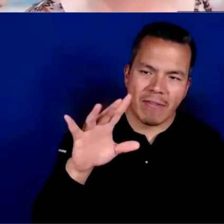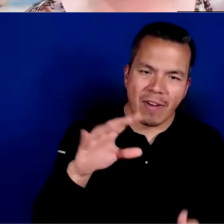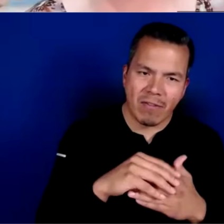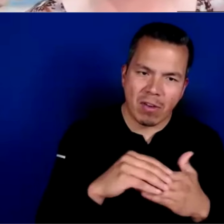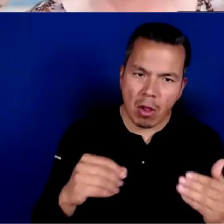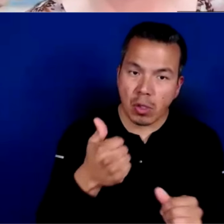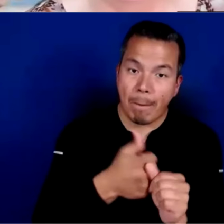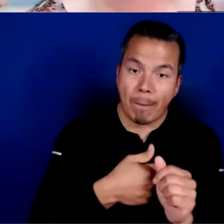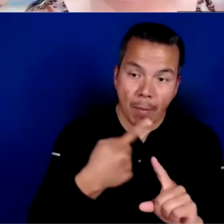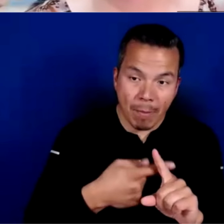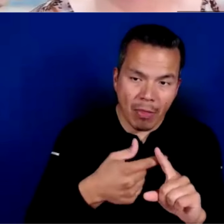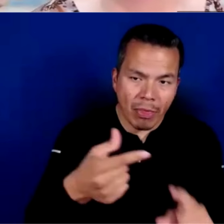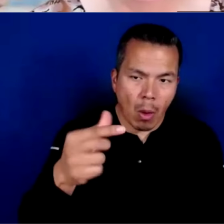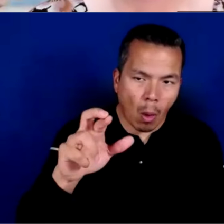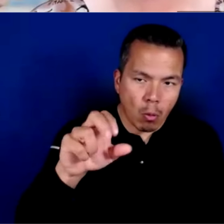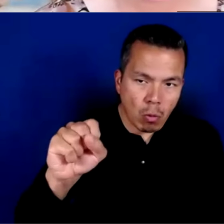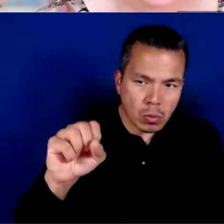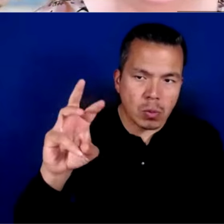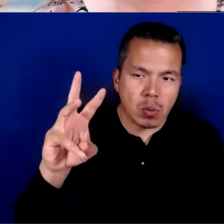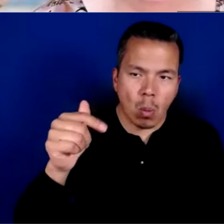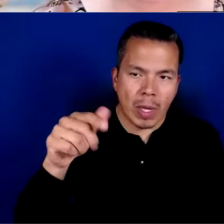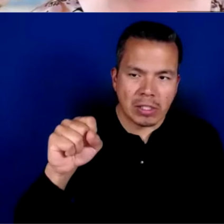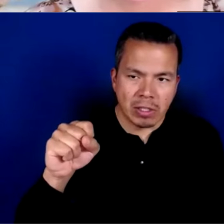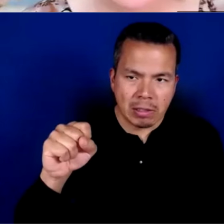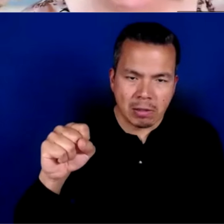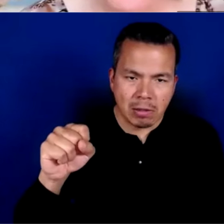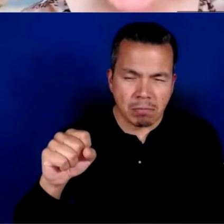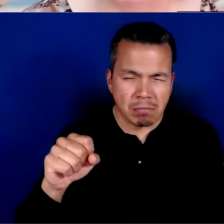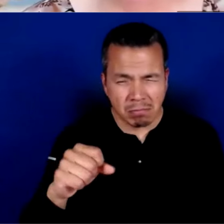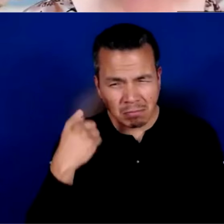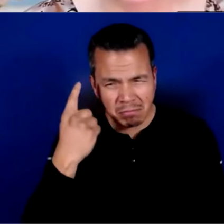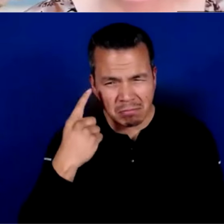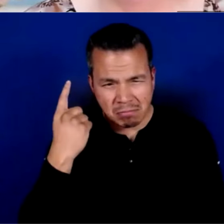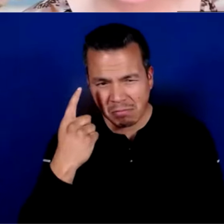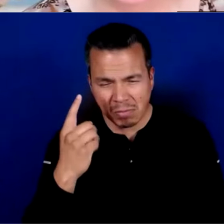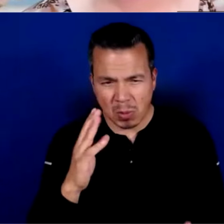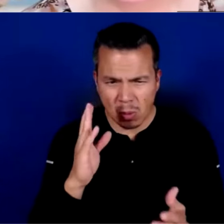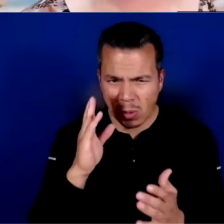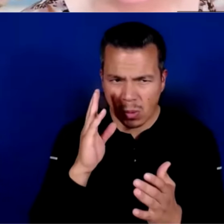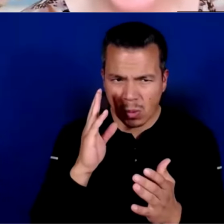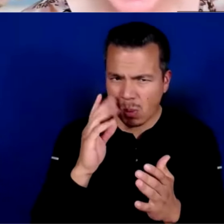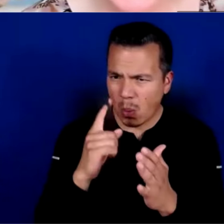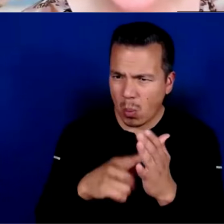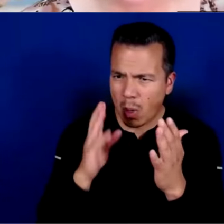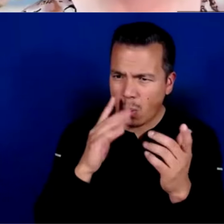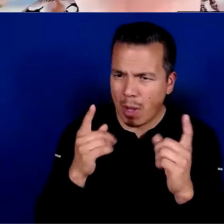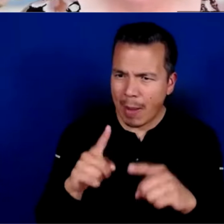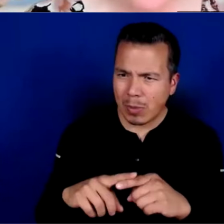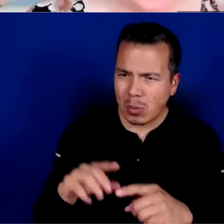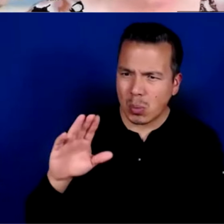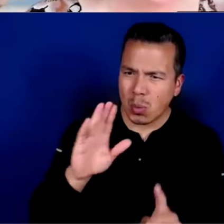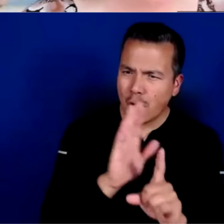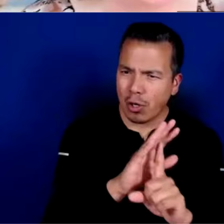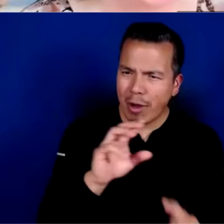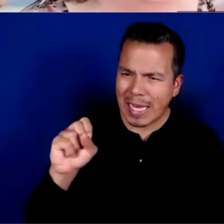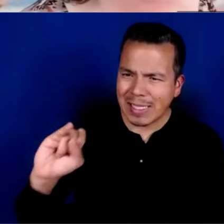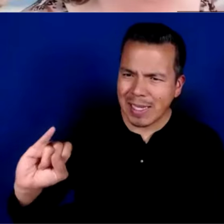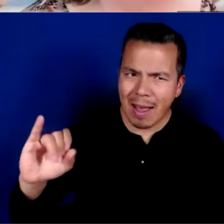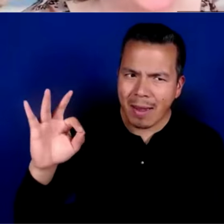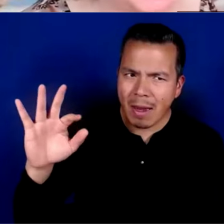$1,285 per month in gross wages. So the question is, what will happen to Morgan's SSI? And what will